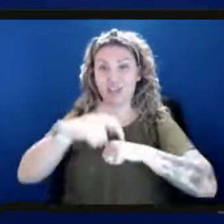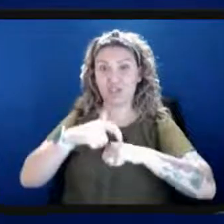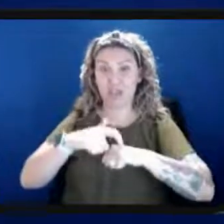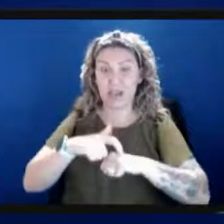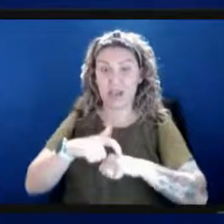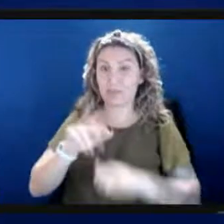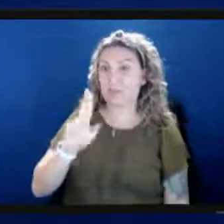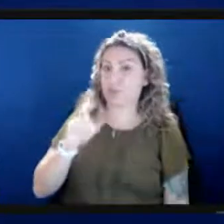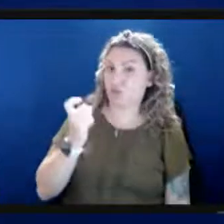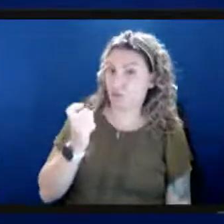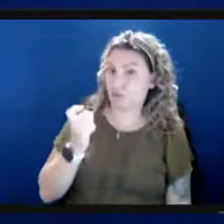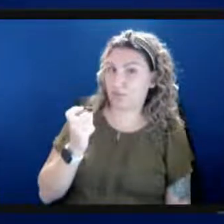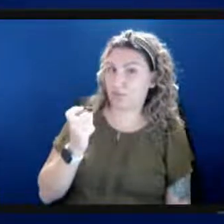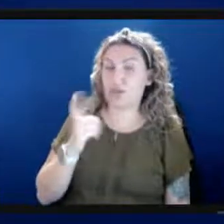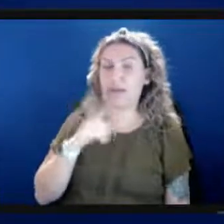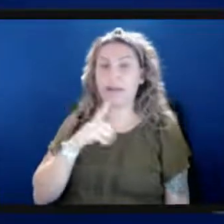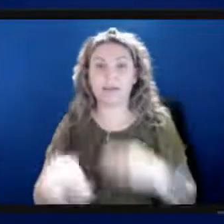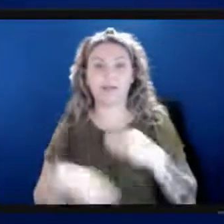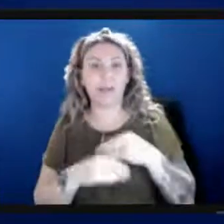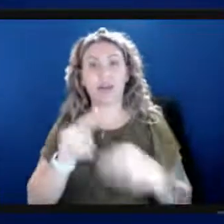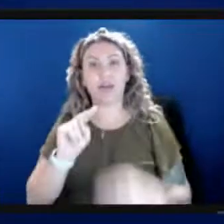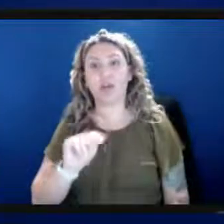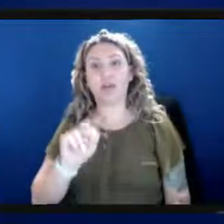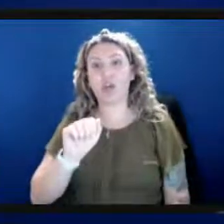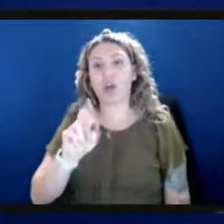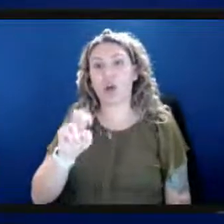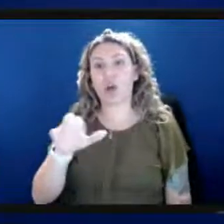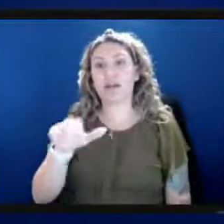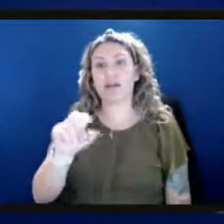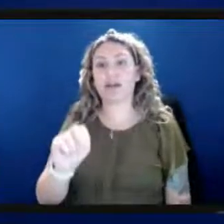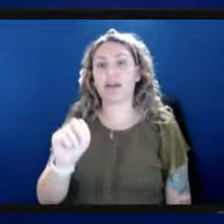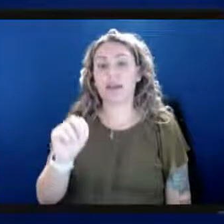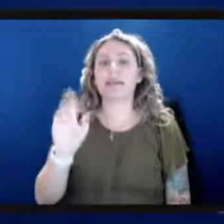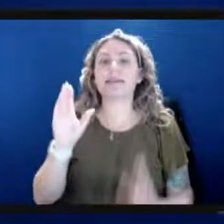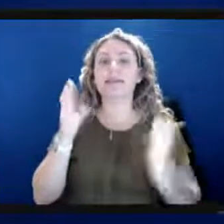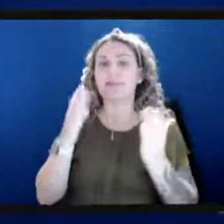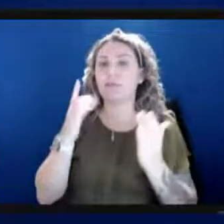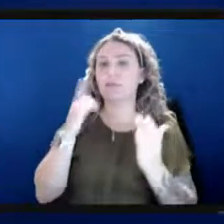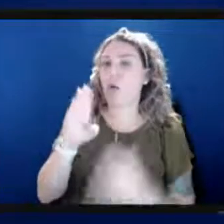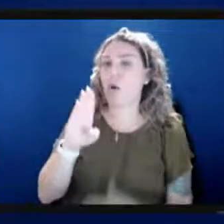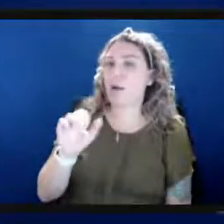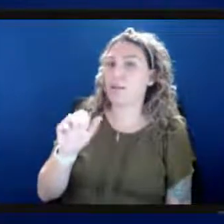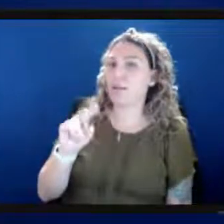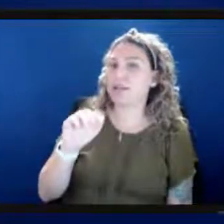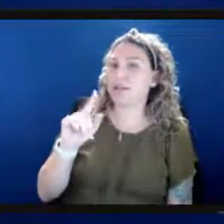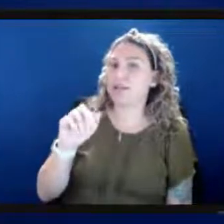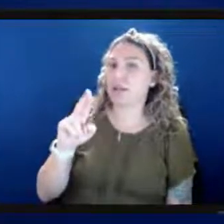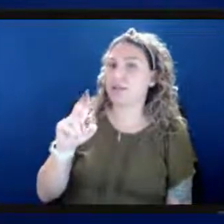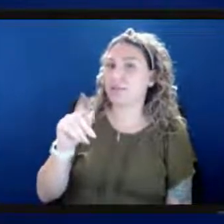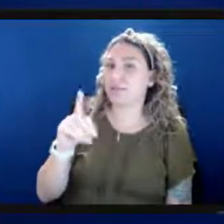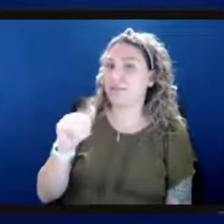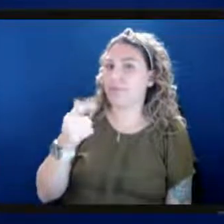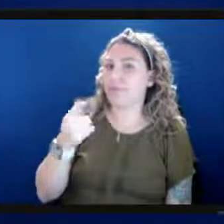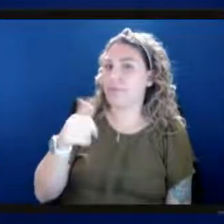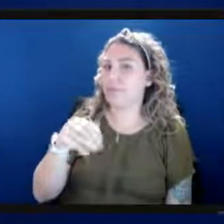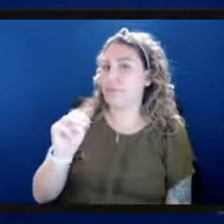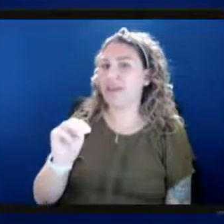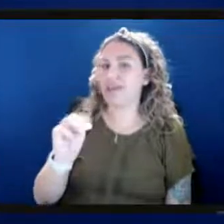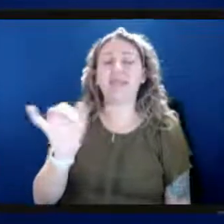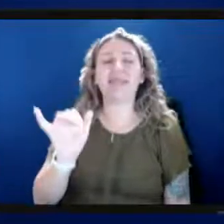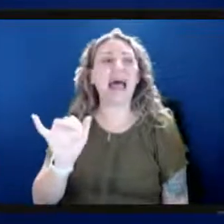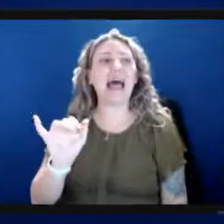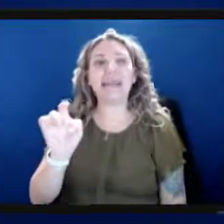the system to put a Narcan prescription in. Similarly for benzodiazepines, if I am prescribing a benzodiazepine like Xanax or